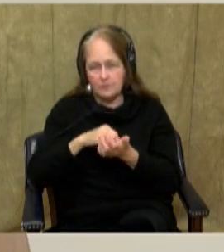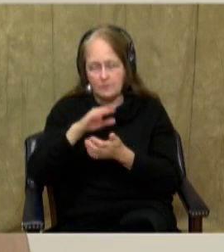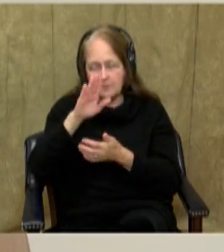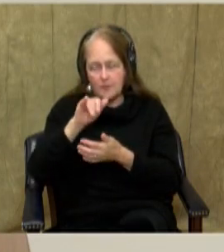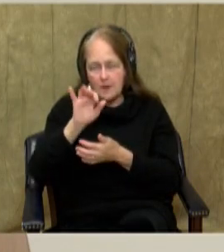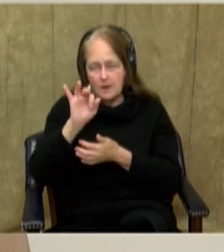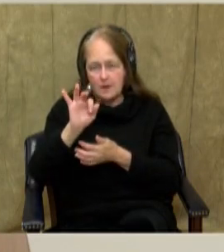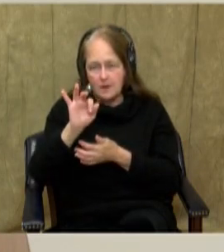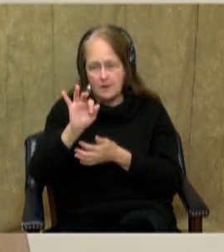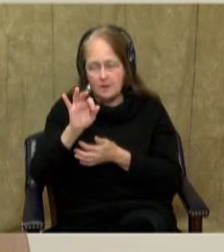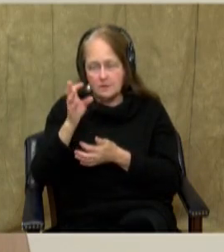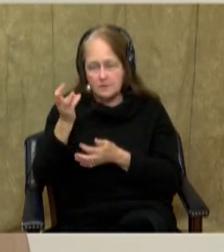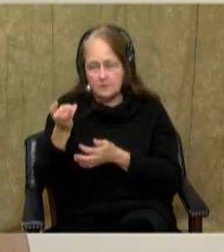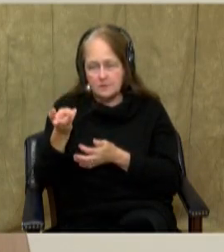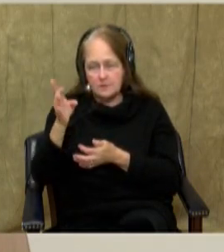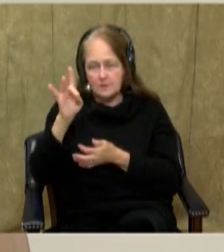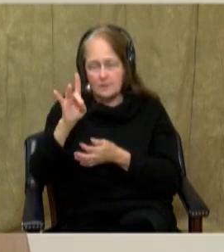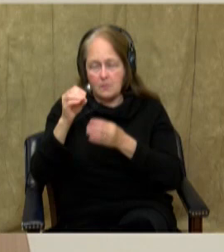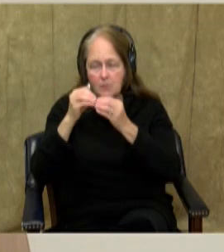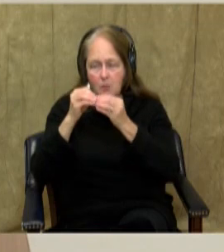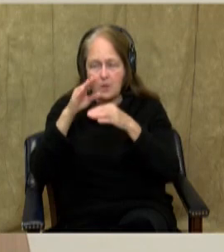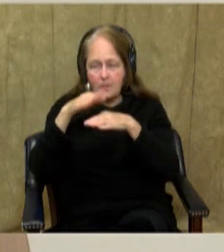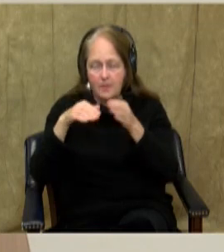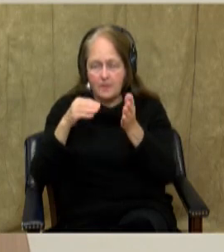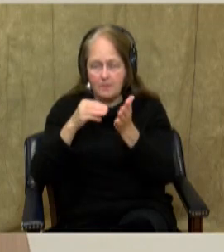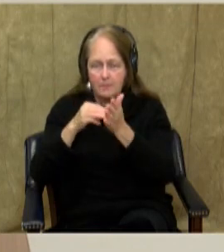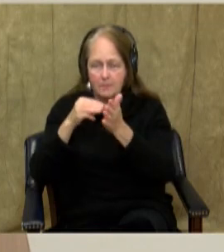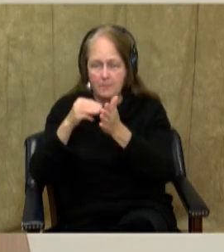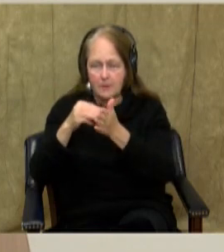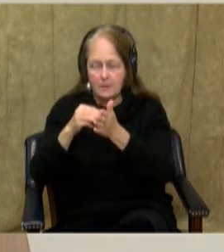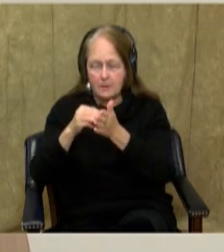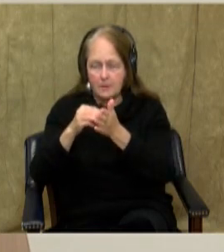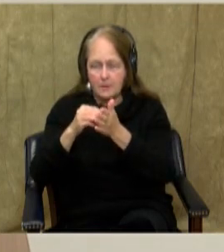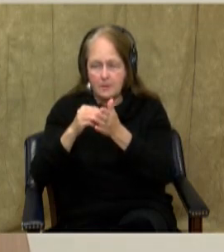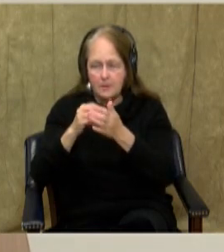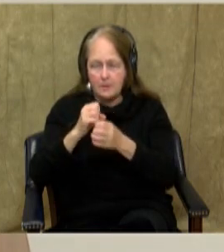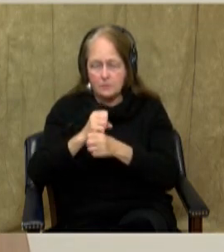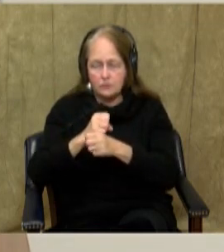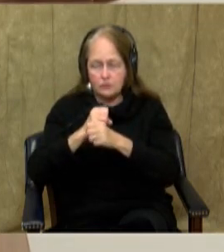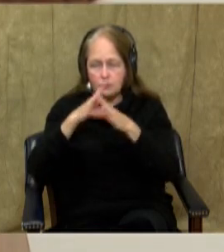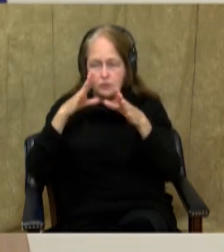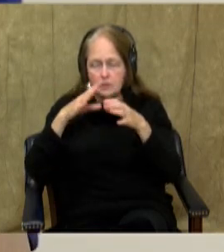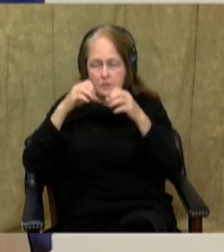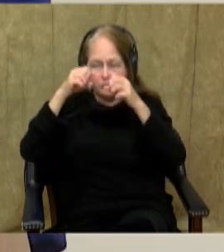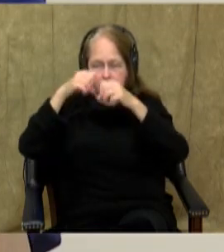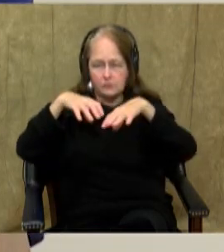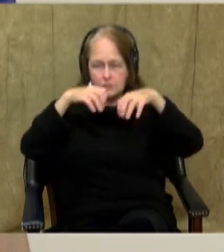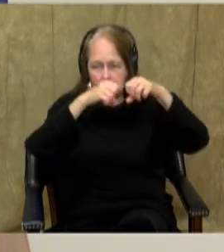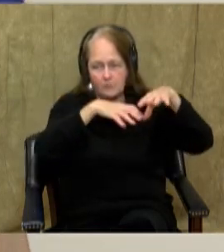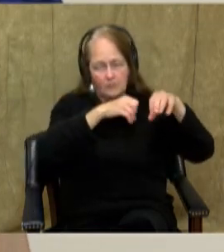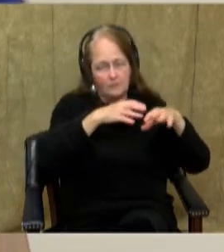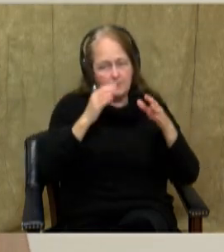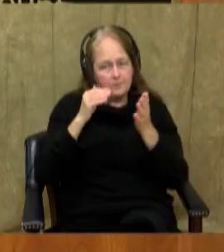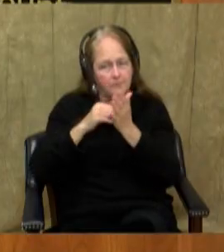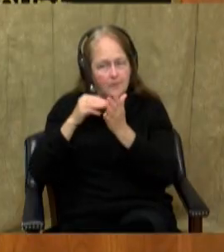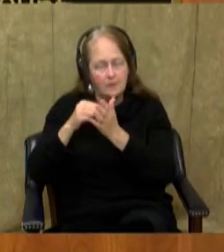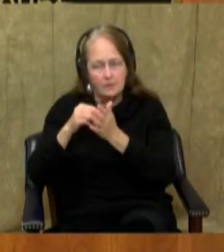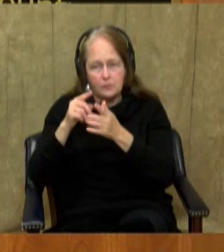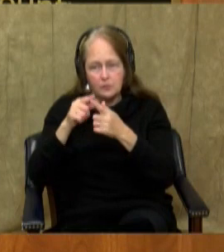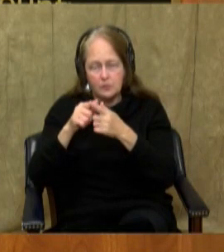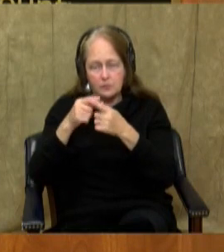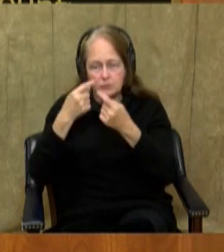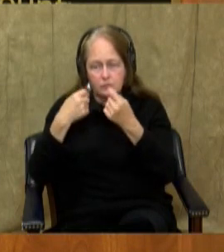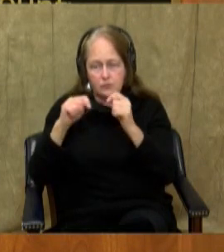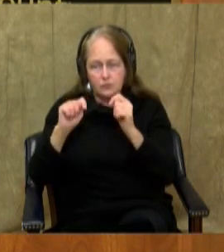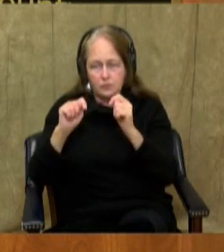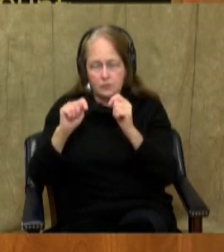By 1968, more than 1 million tons of explosives had been dropped on Vietnam in an effort to